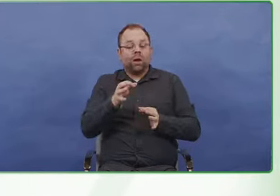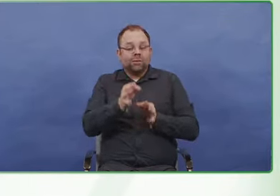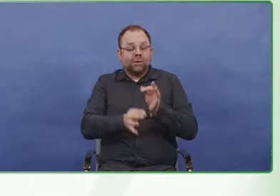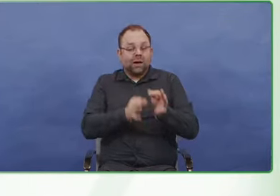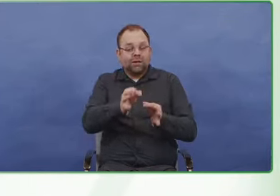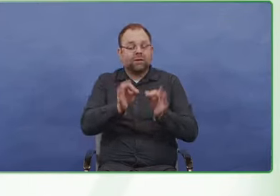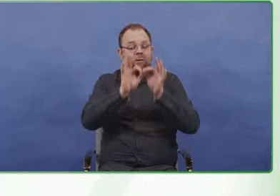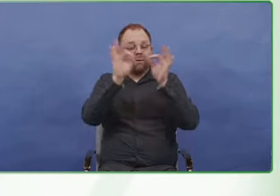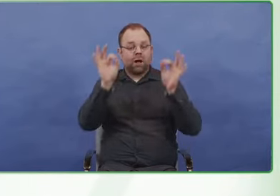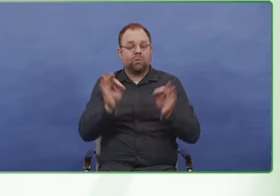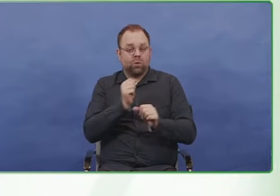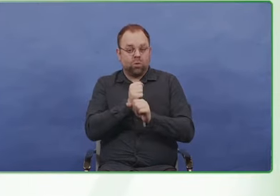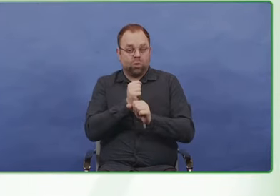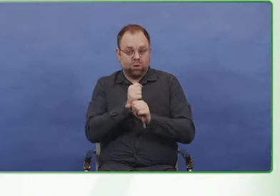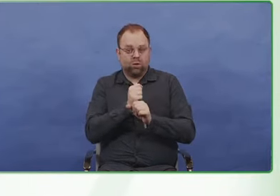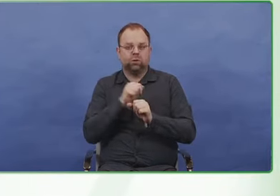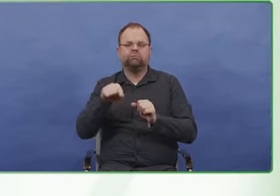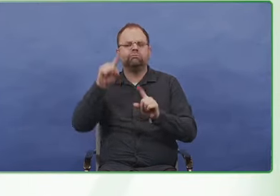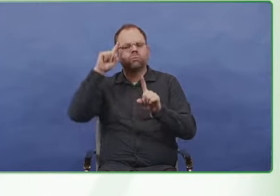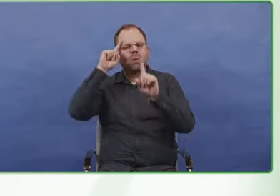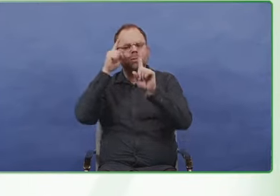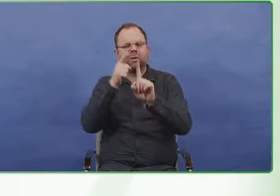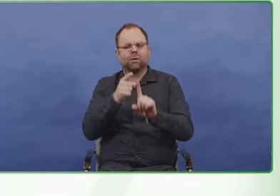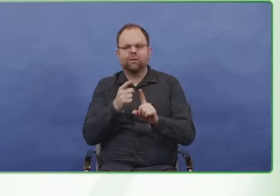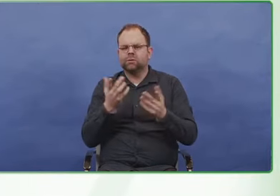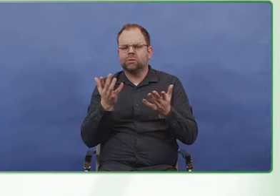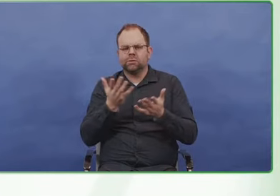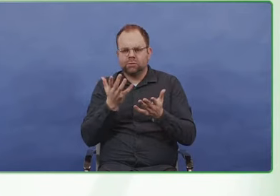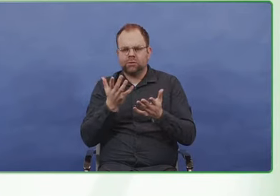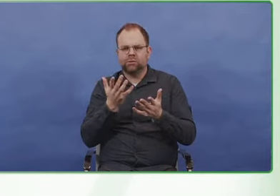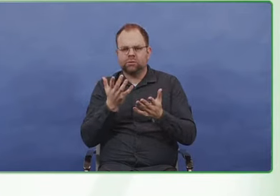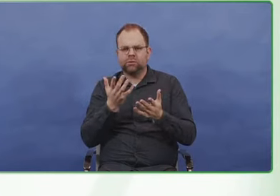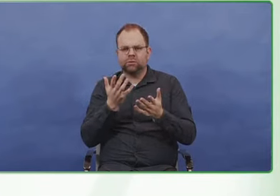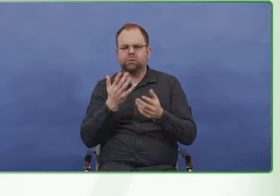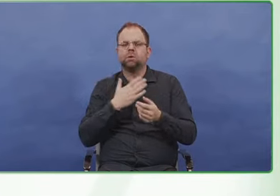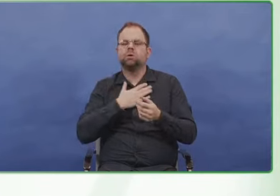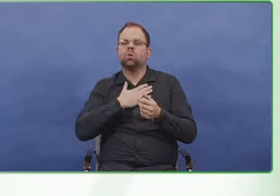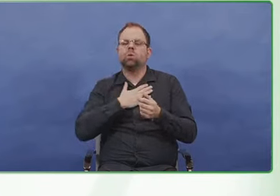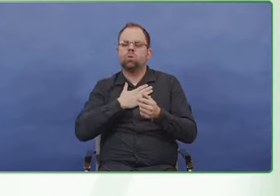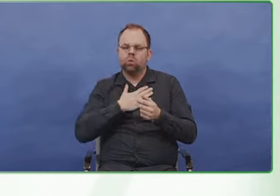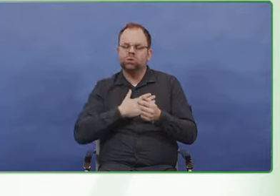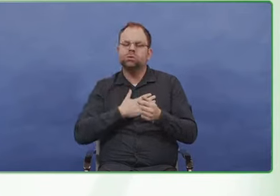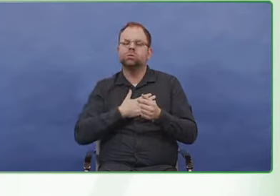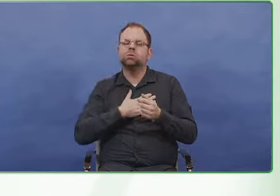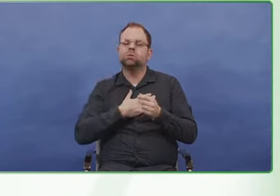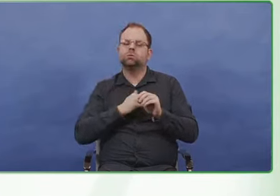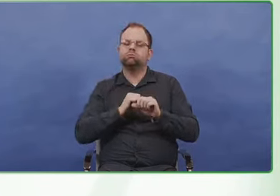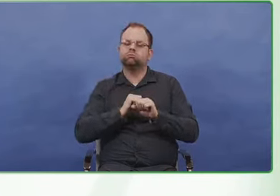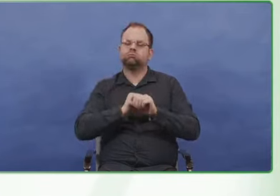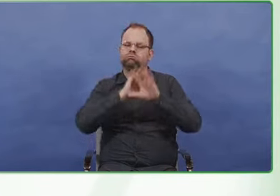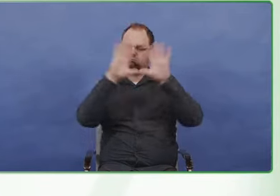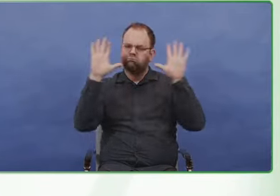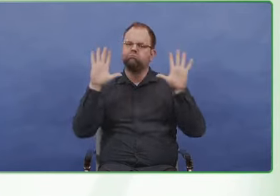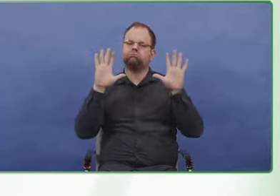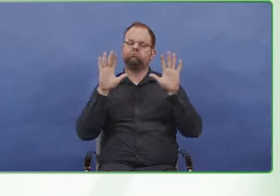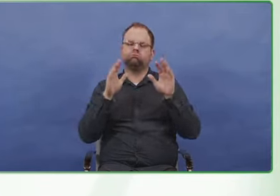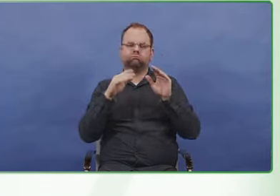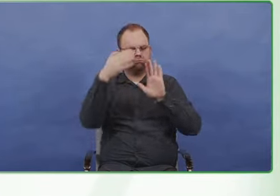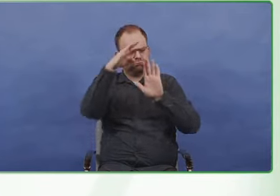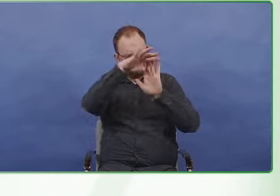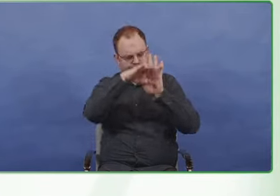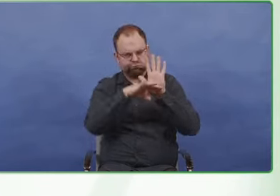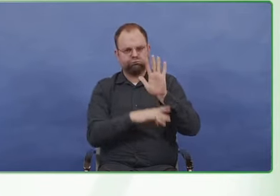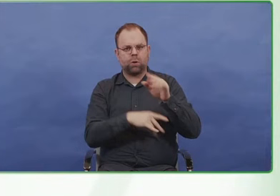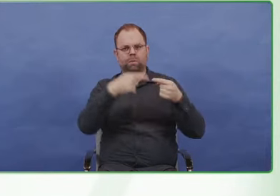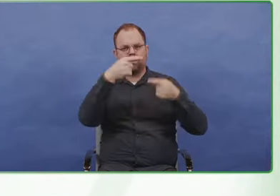and service to flourish while ensuring its equitable access to all who need it